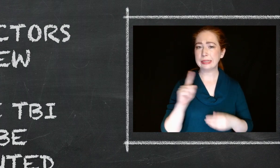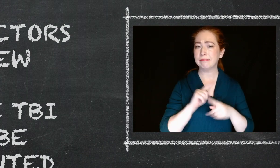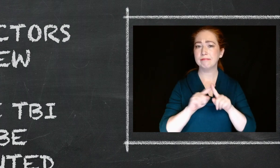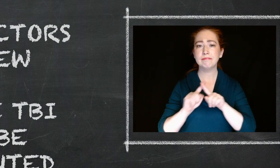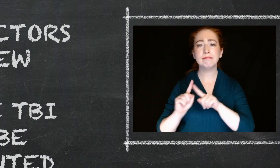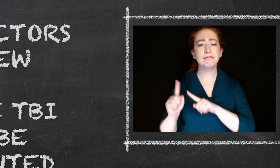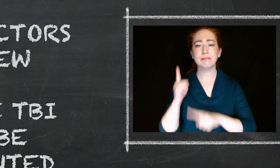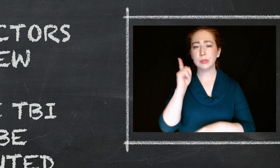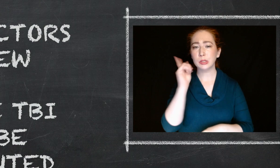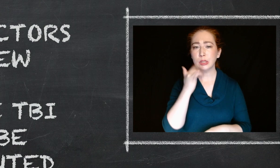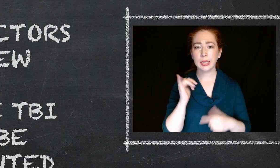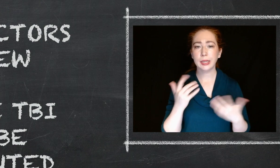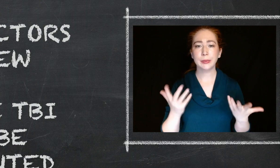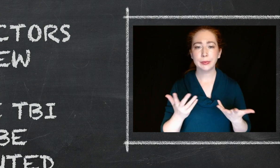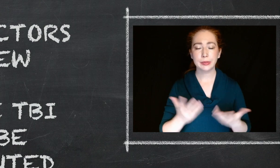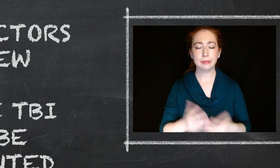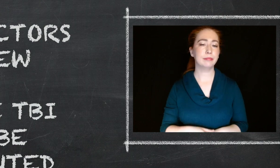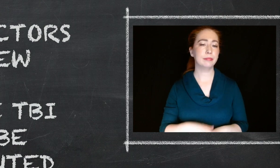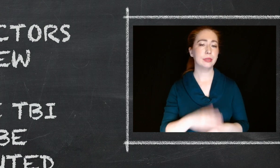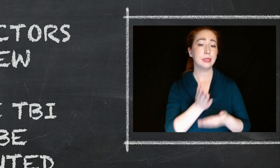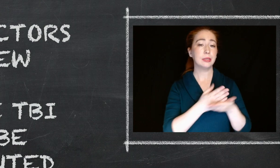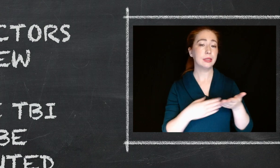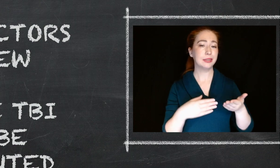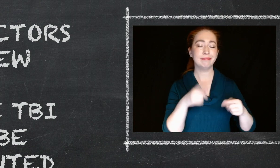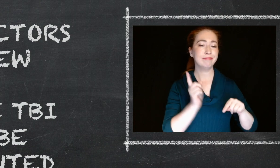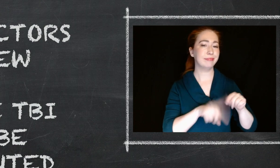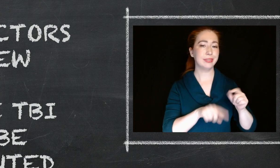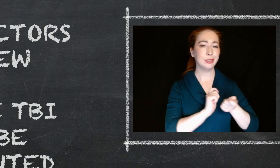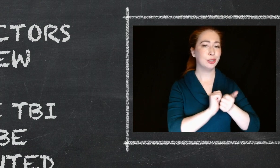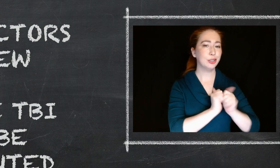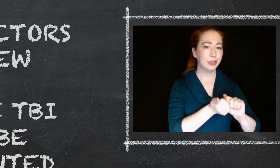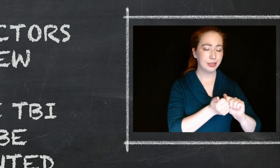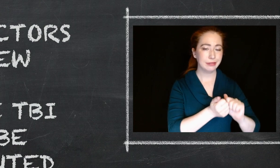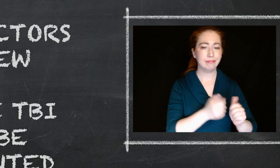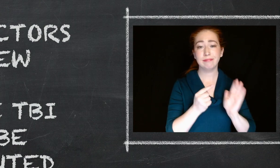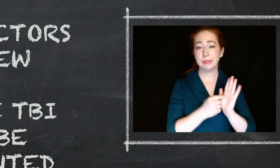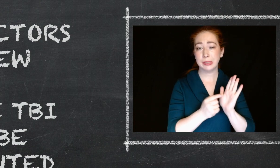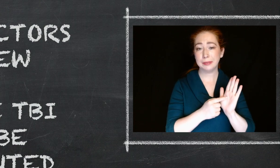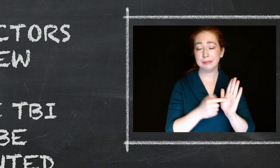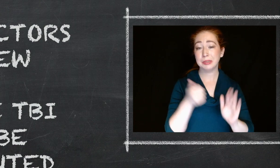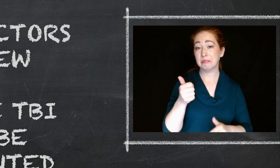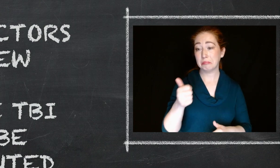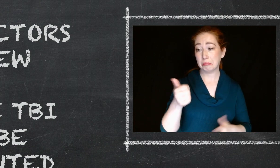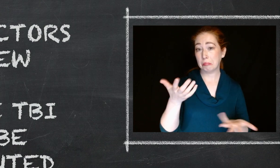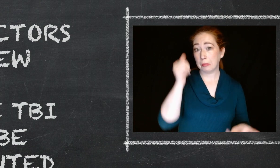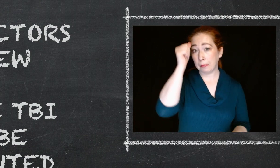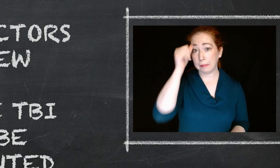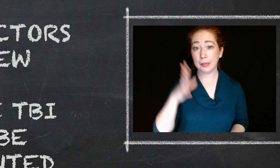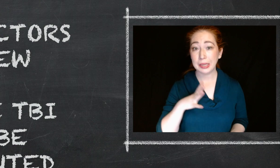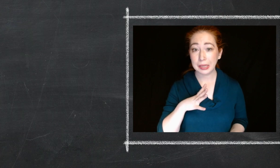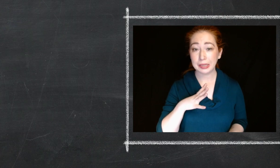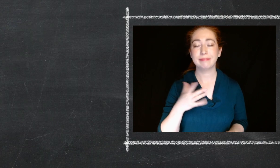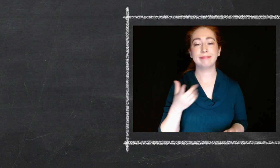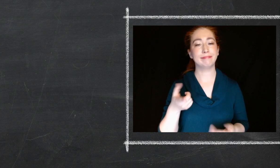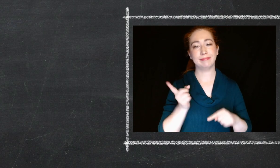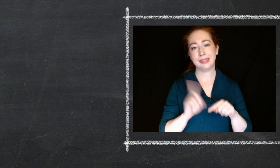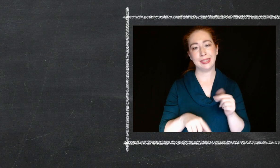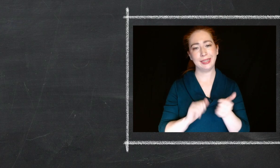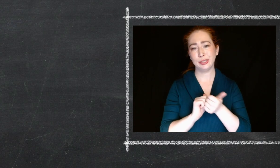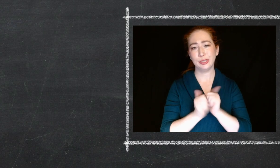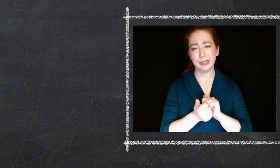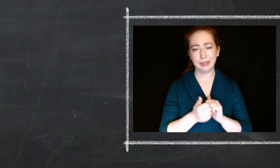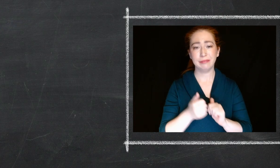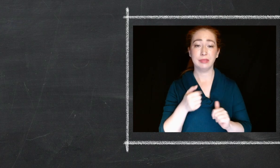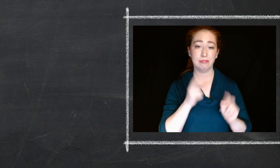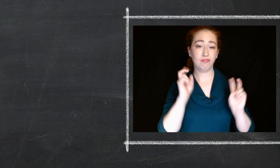factors so we can work together to prevent TBI. Some risk factors you cannot change. For example, being male